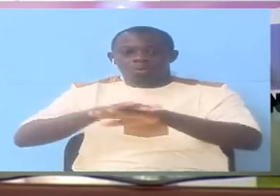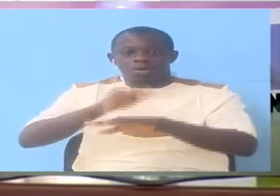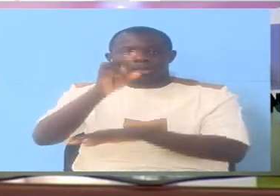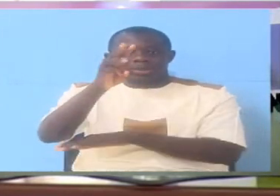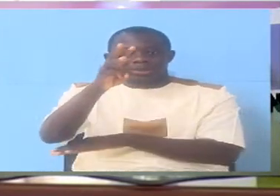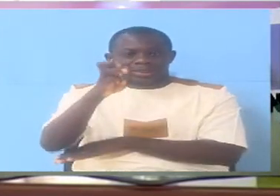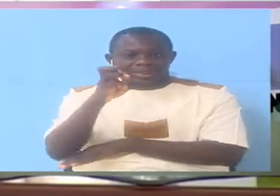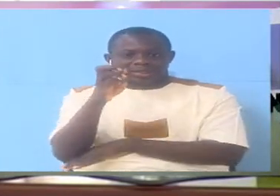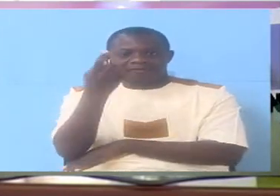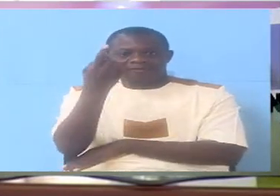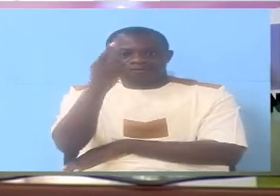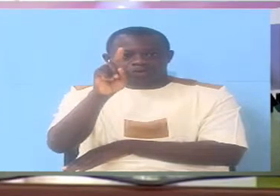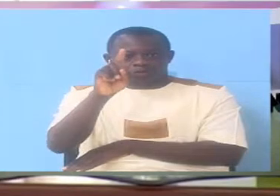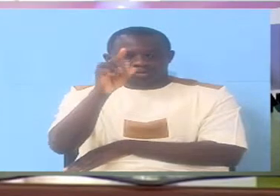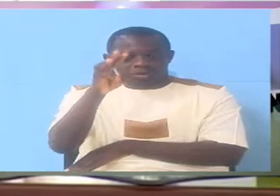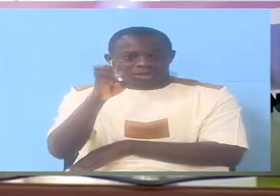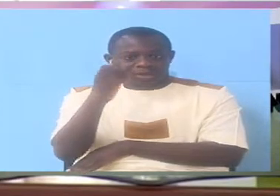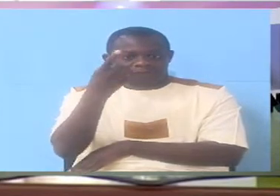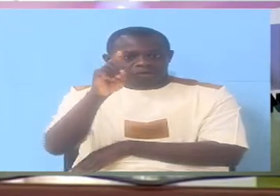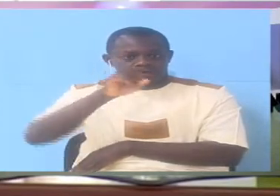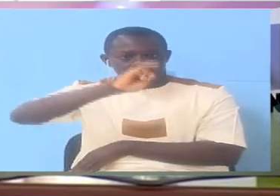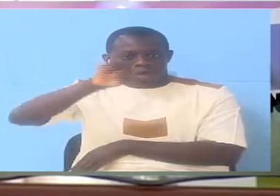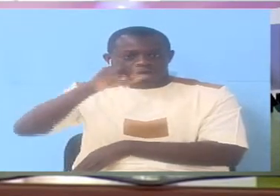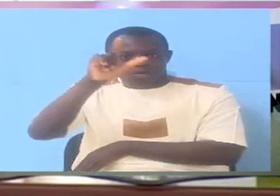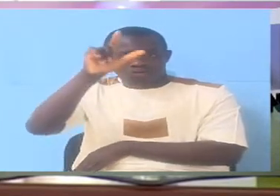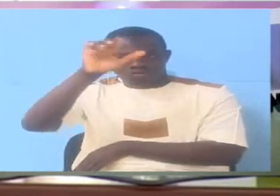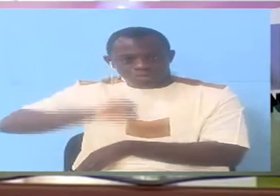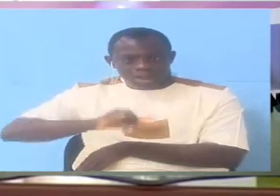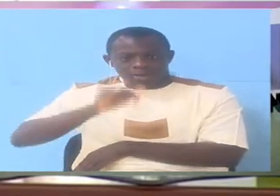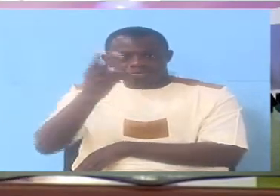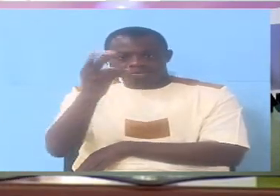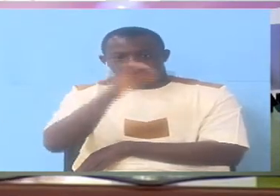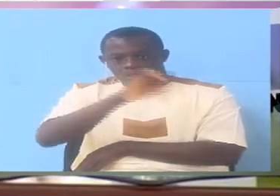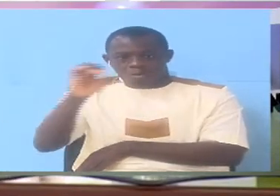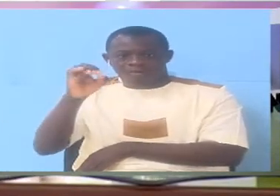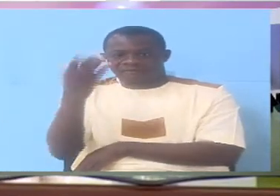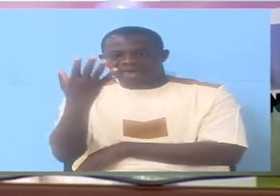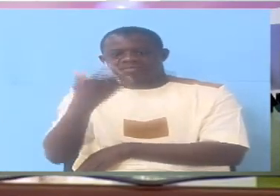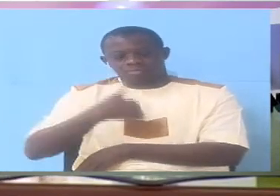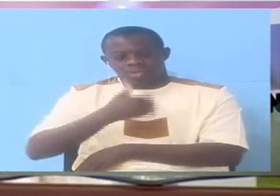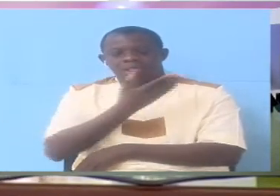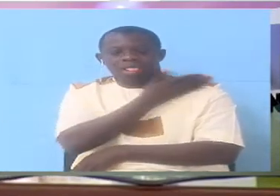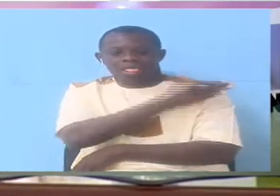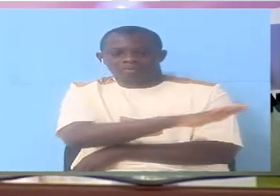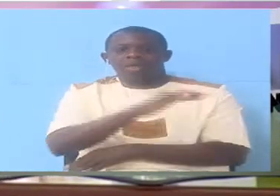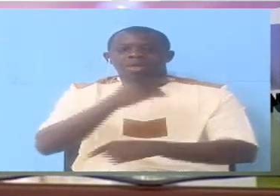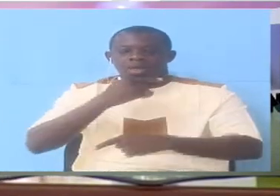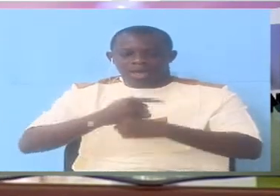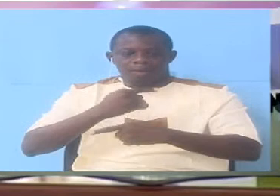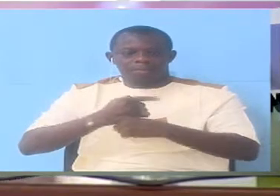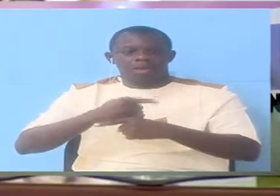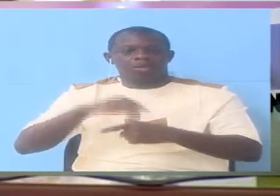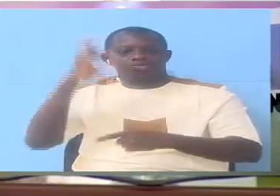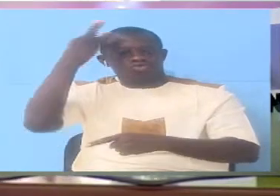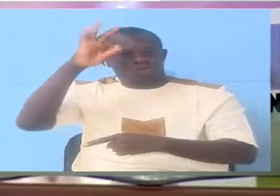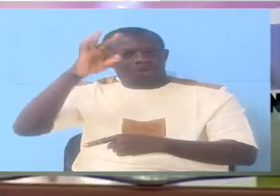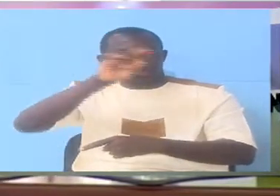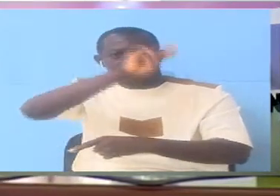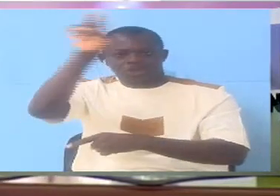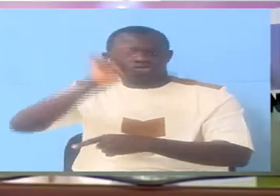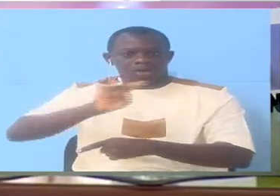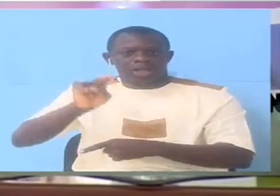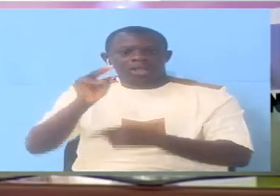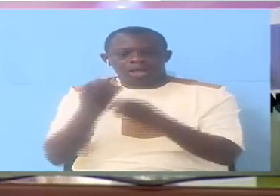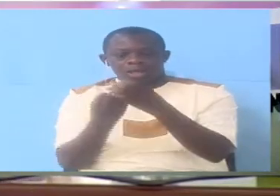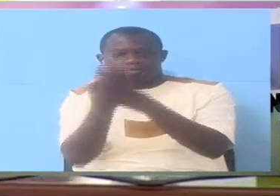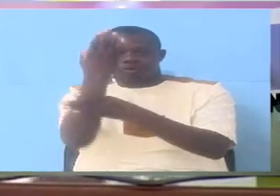July 2005, I left Gambia for the National Development Course. Fanweeri fan ak benn nag ci weeri July ci laa génn